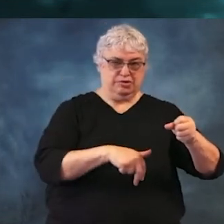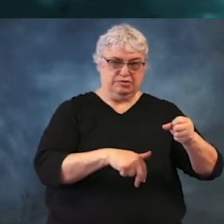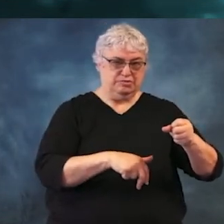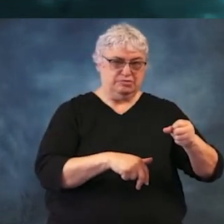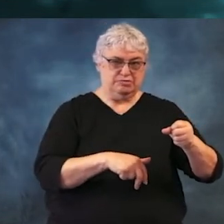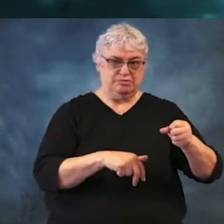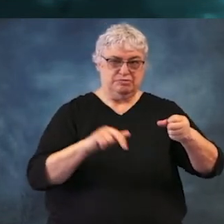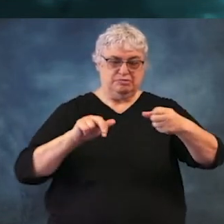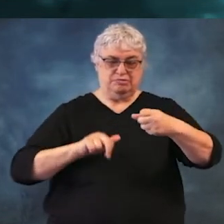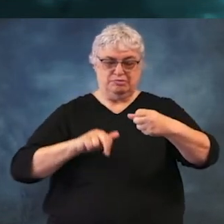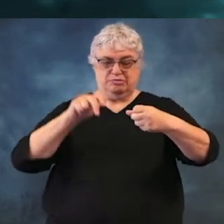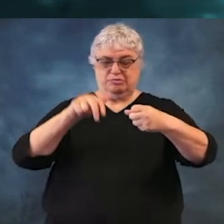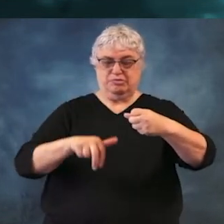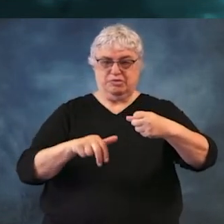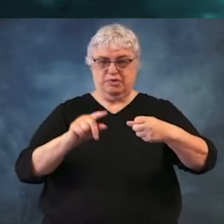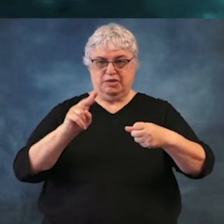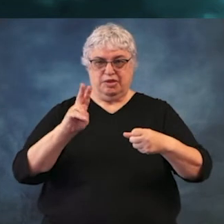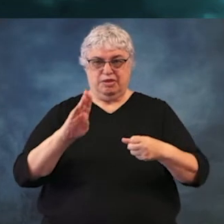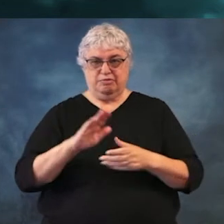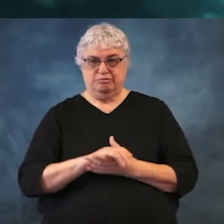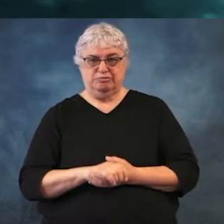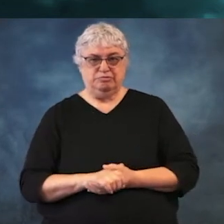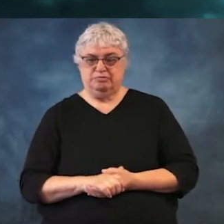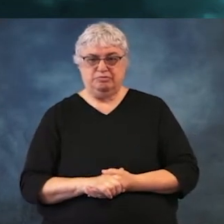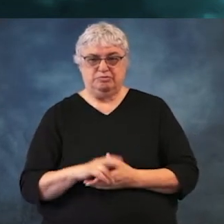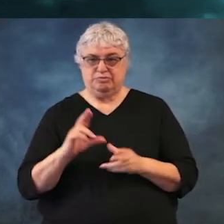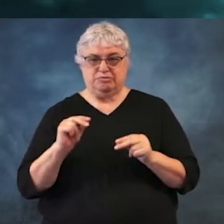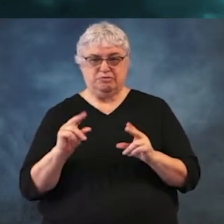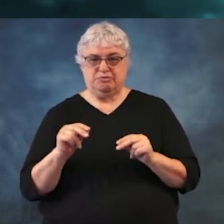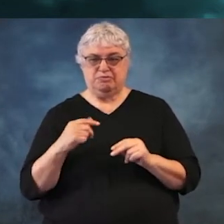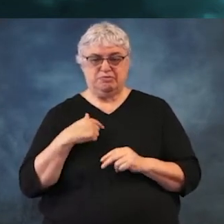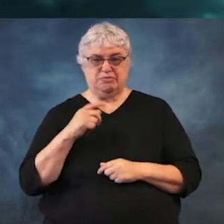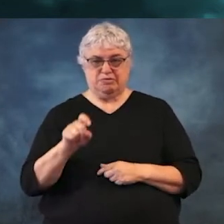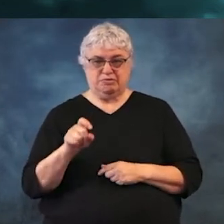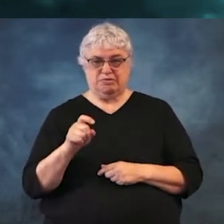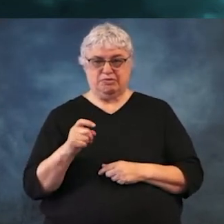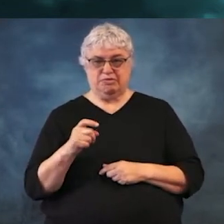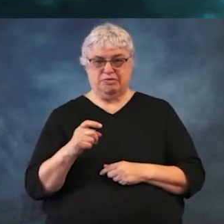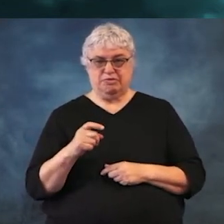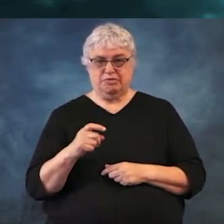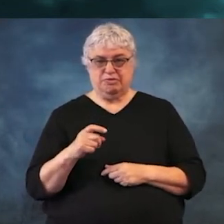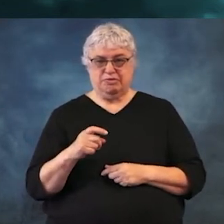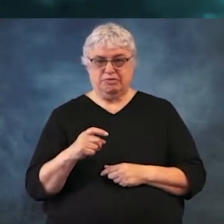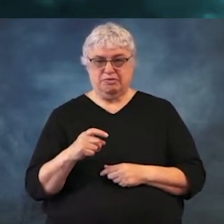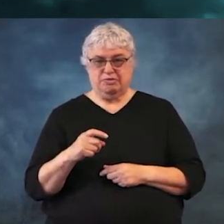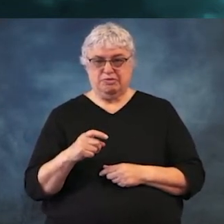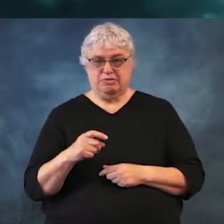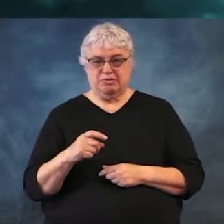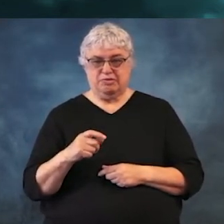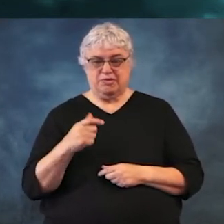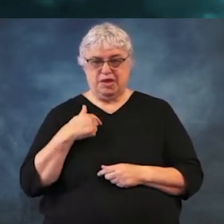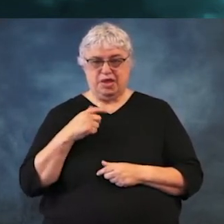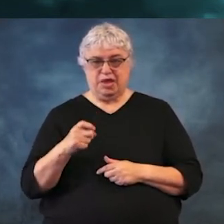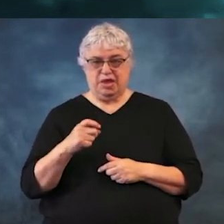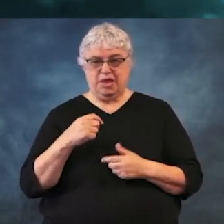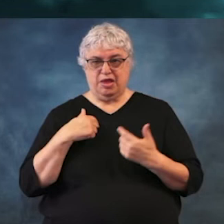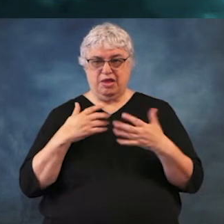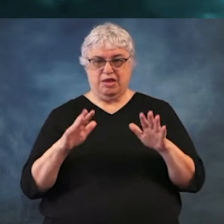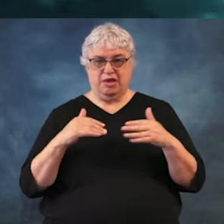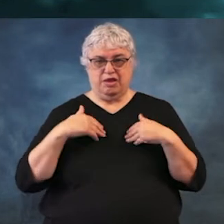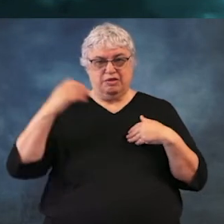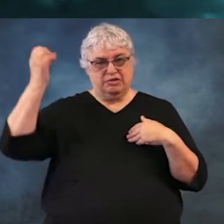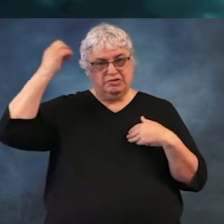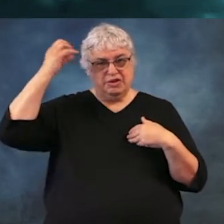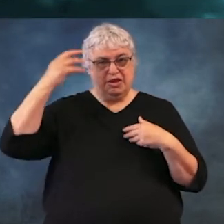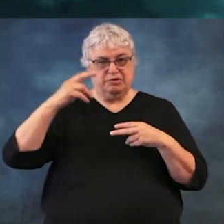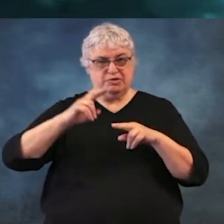and you can get in the tub. For me, I'm saying I need a rolling shower, because I already have my shower